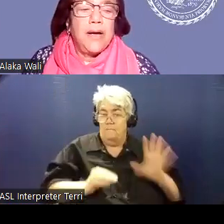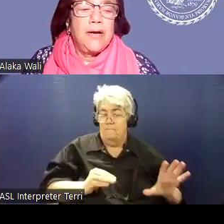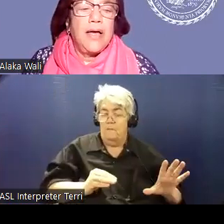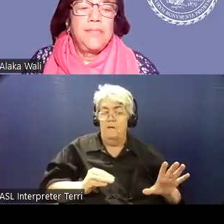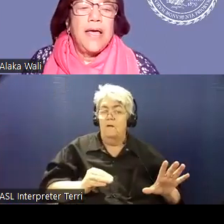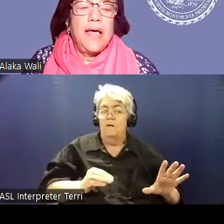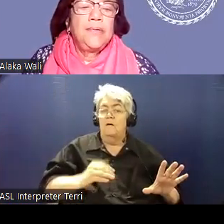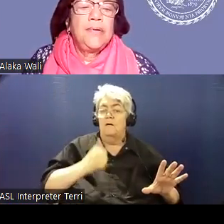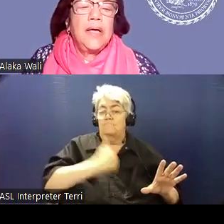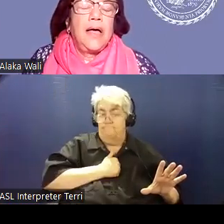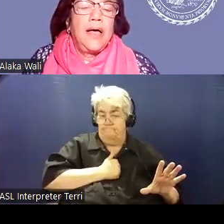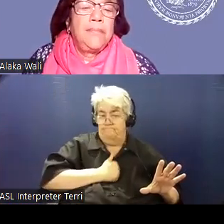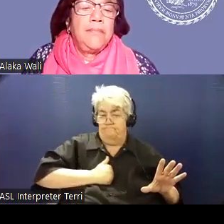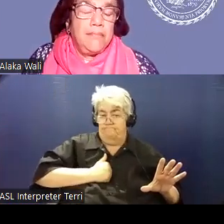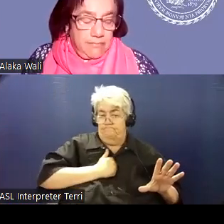the paradigm now